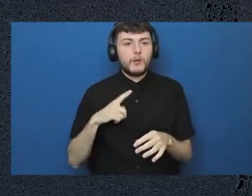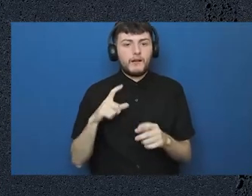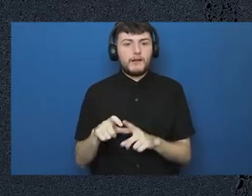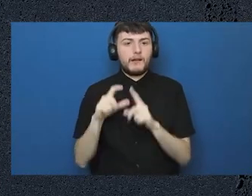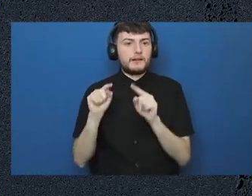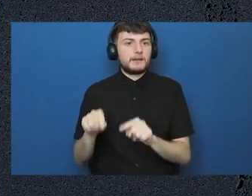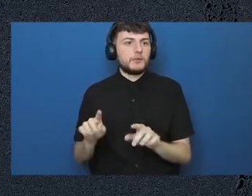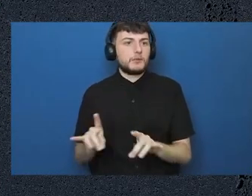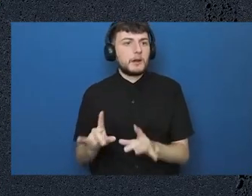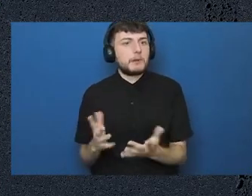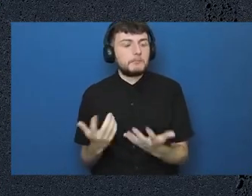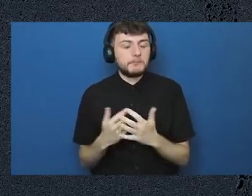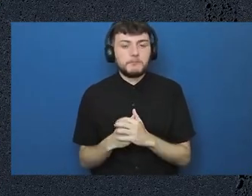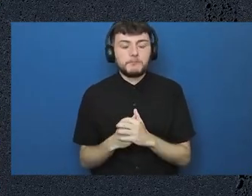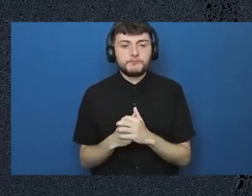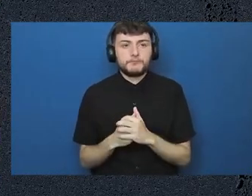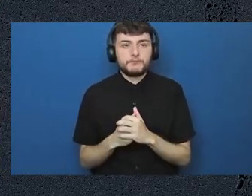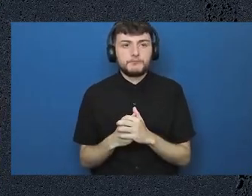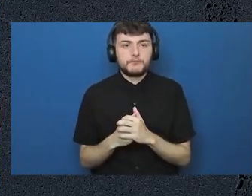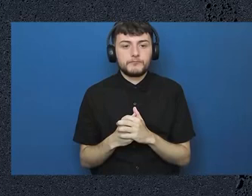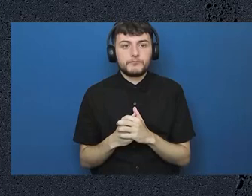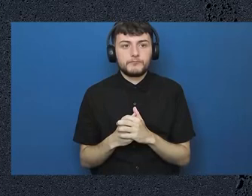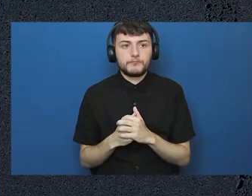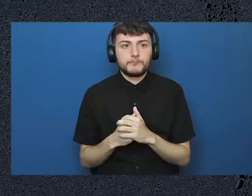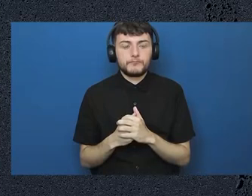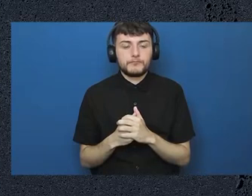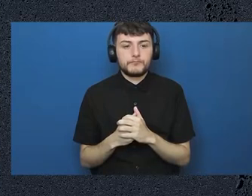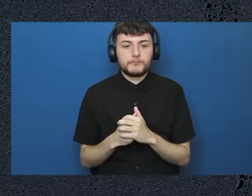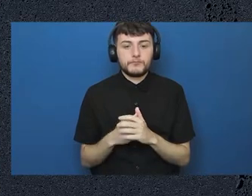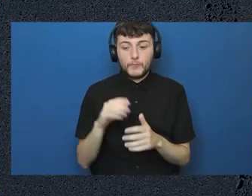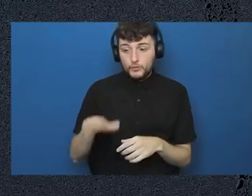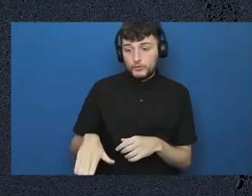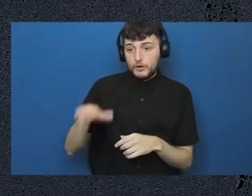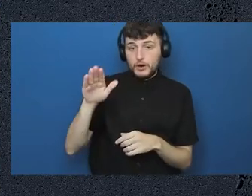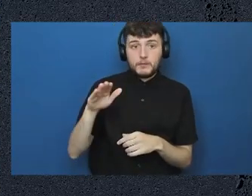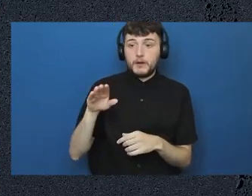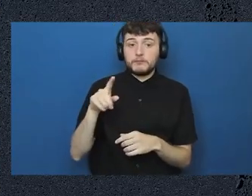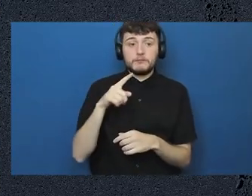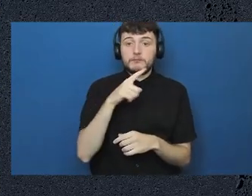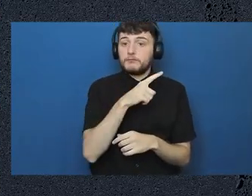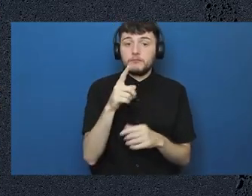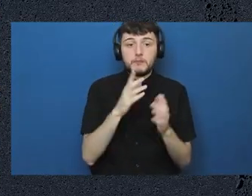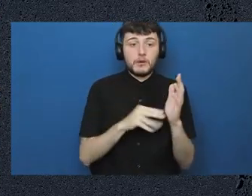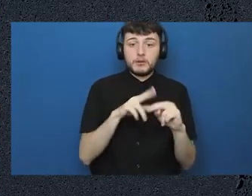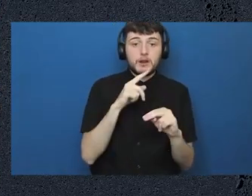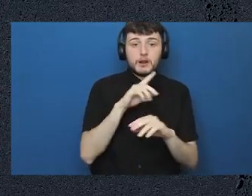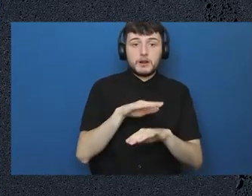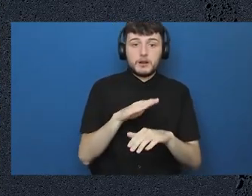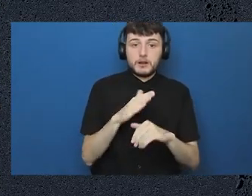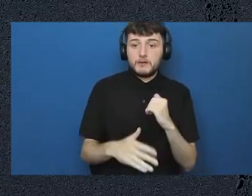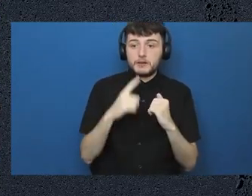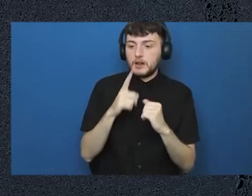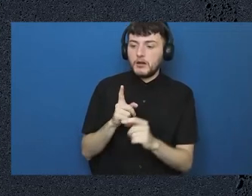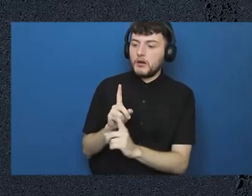hard. And you grow up, you're never being told that you can't do this. Yeah. Whereas I find there's a lot more chances here of having